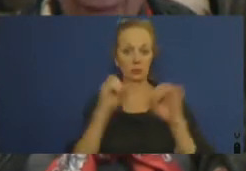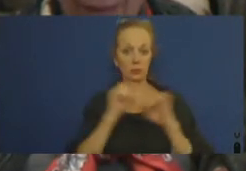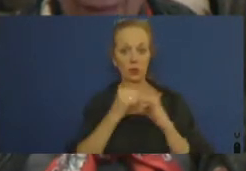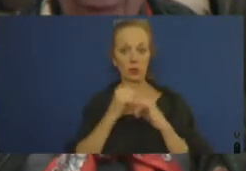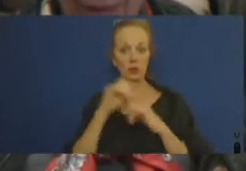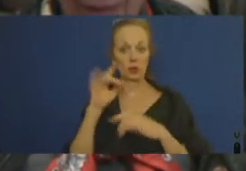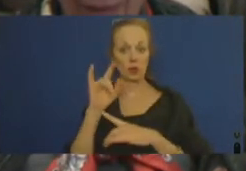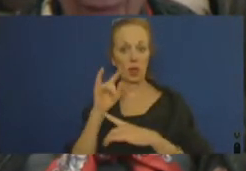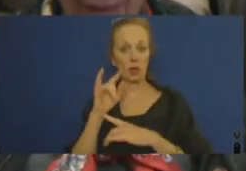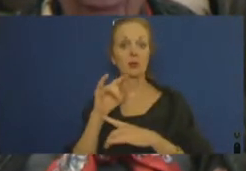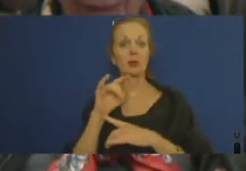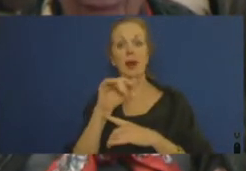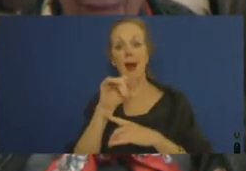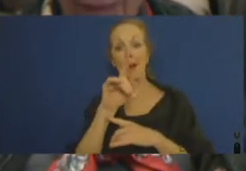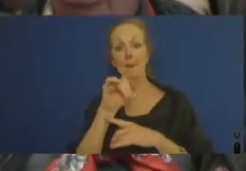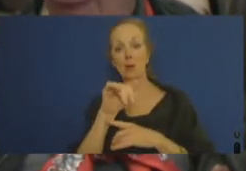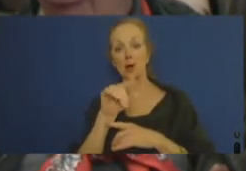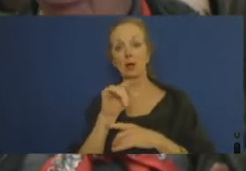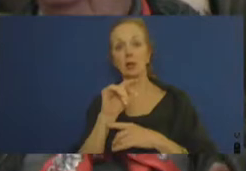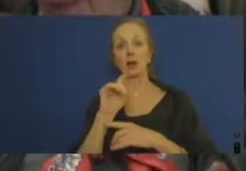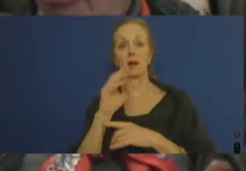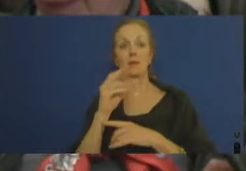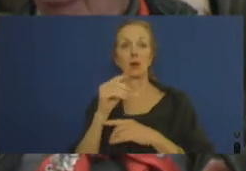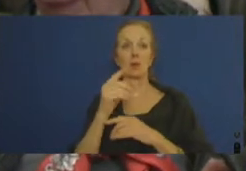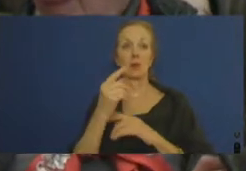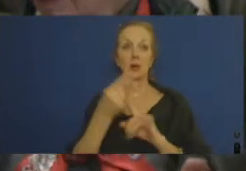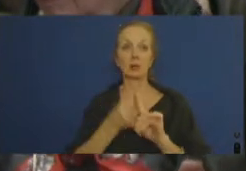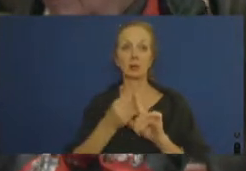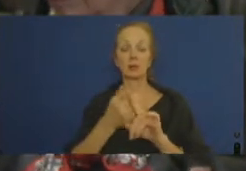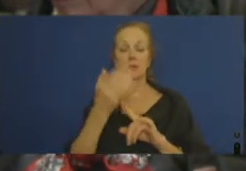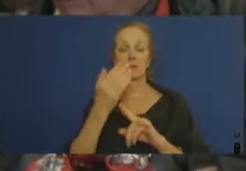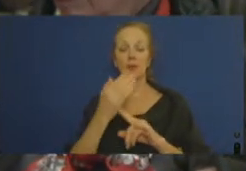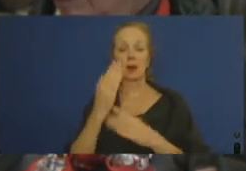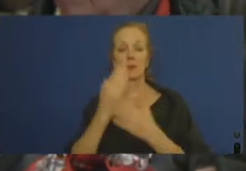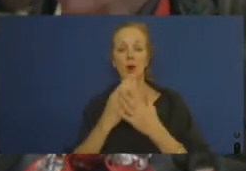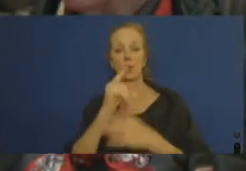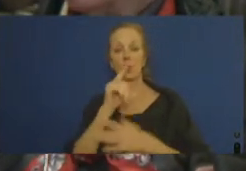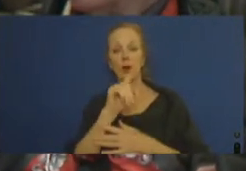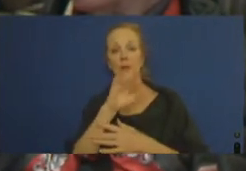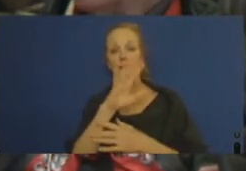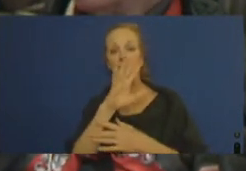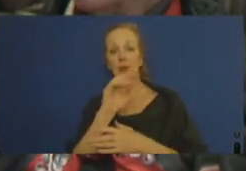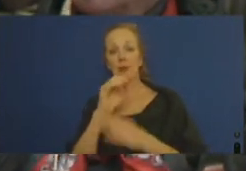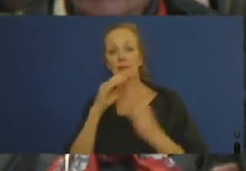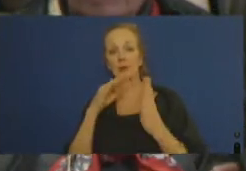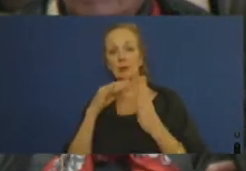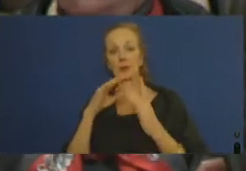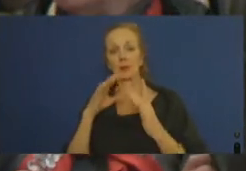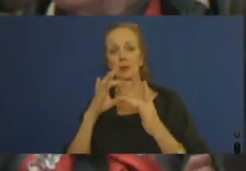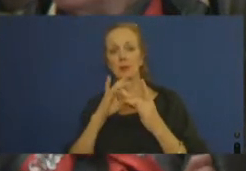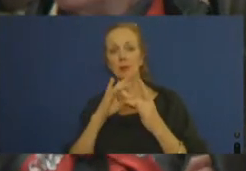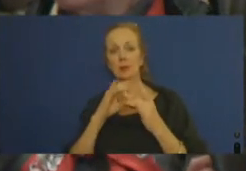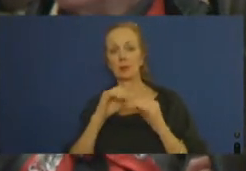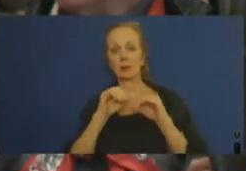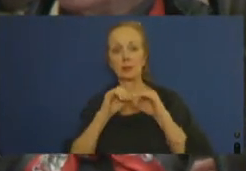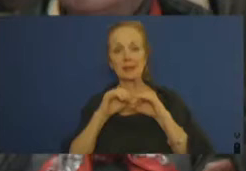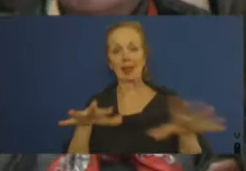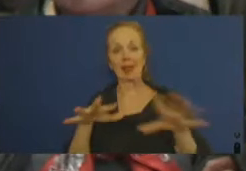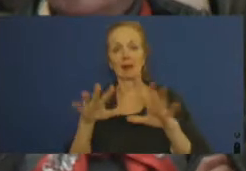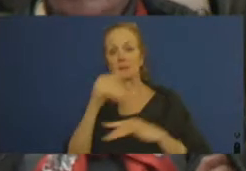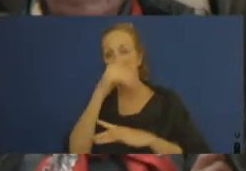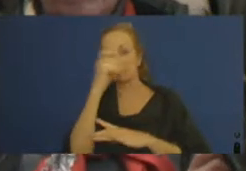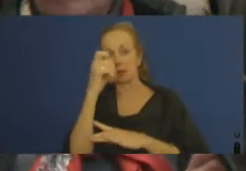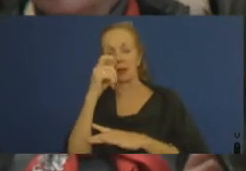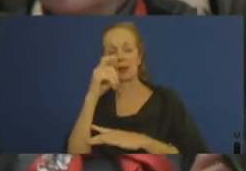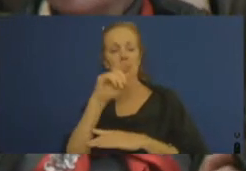Airport. We came here a few months ago and told you about the Part 150 study that's going to be released this summer. As like any big